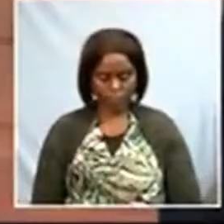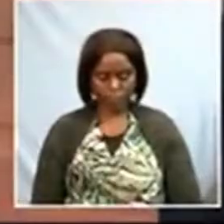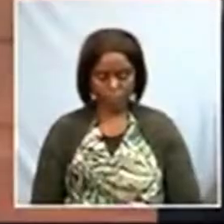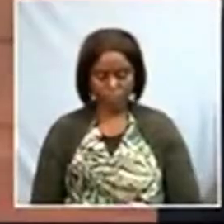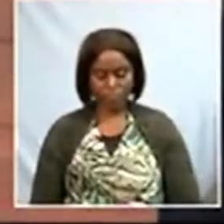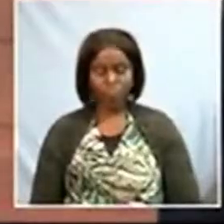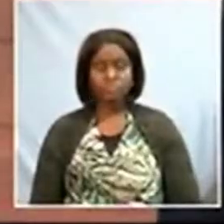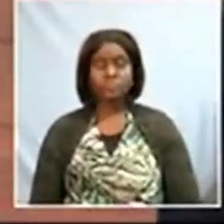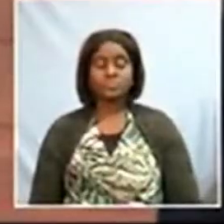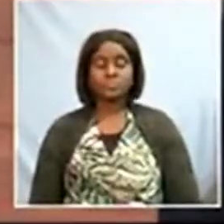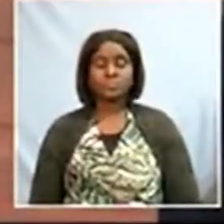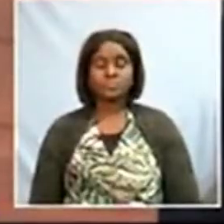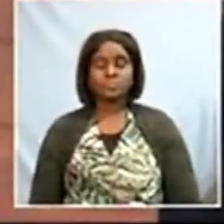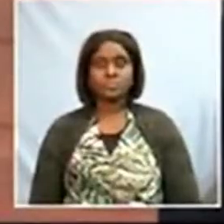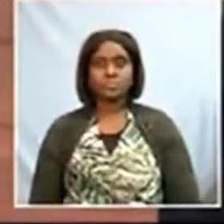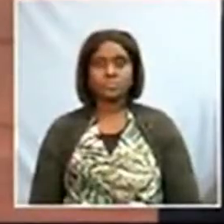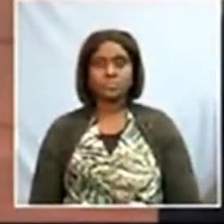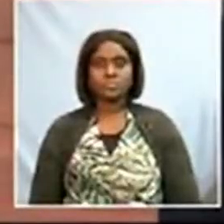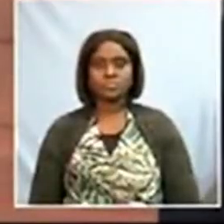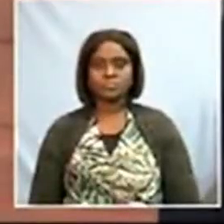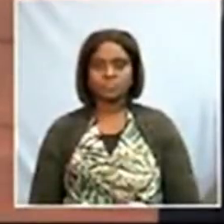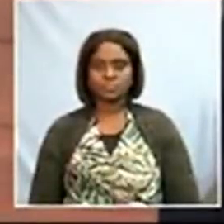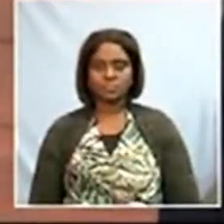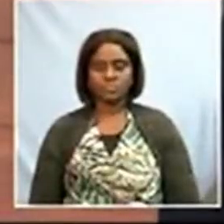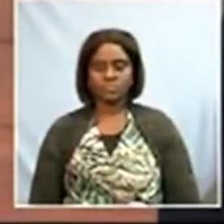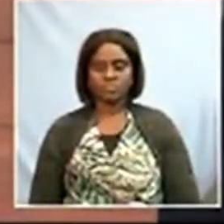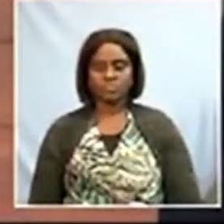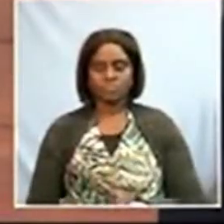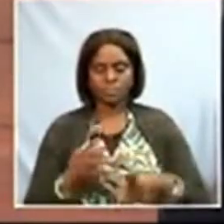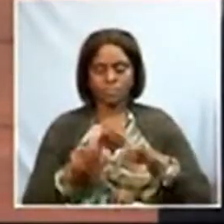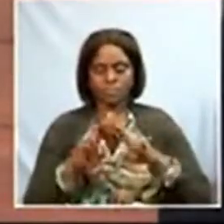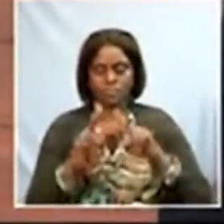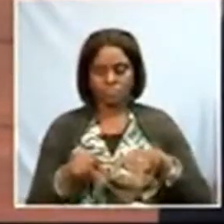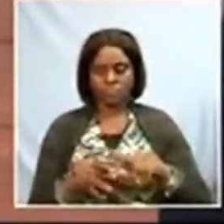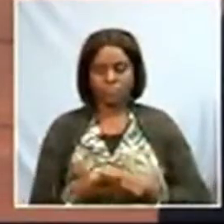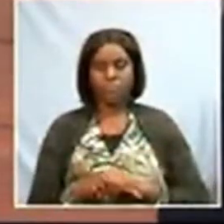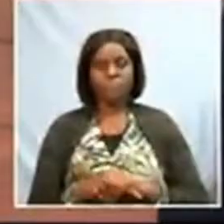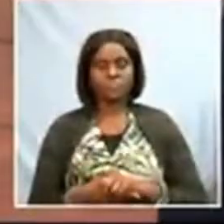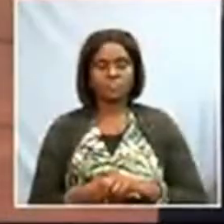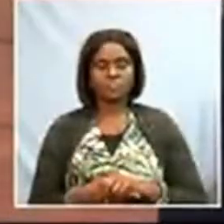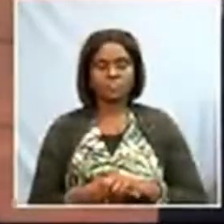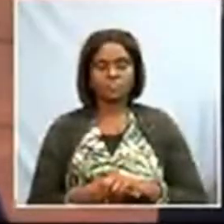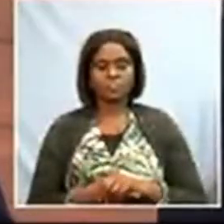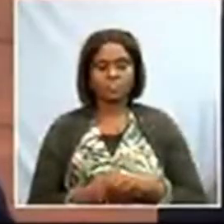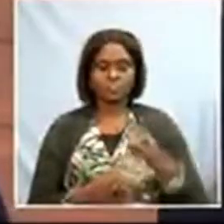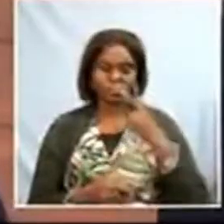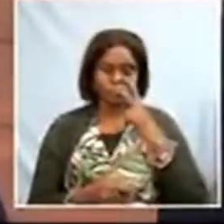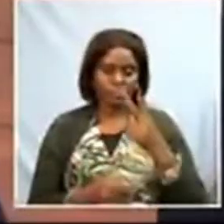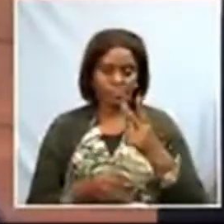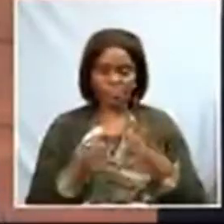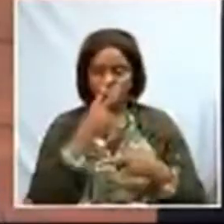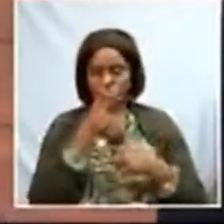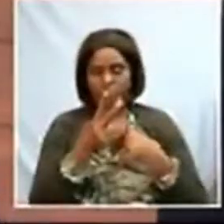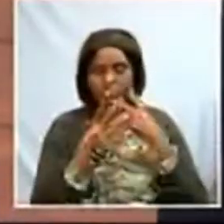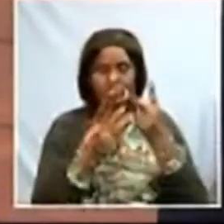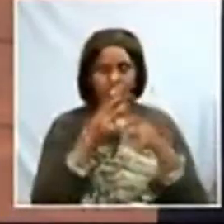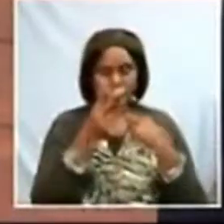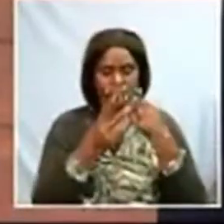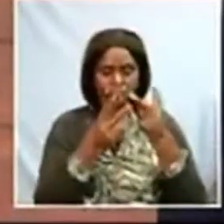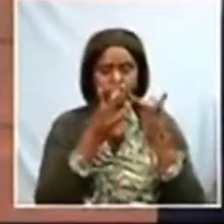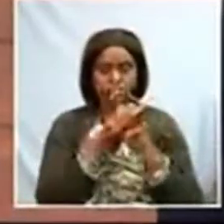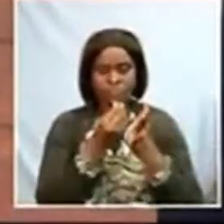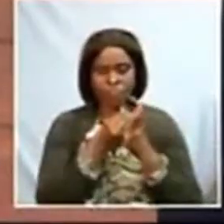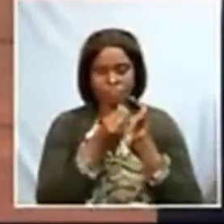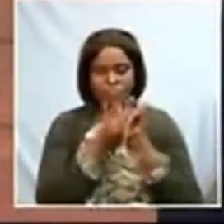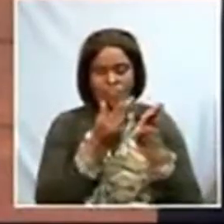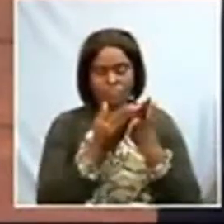report, yes. Chair, When you look at the amounts that